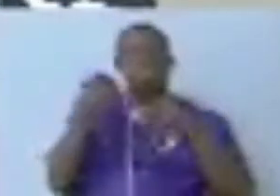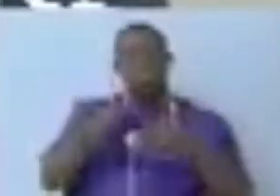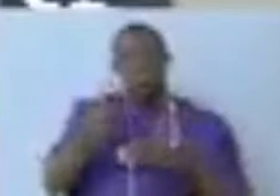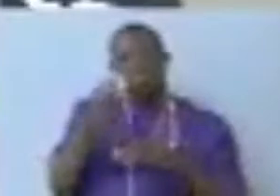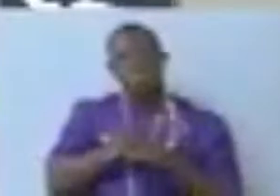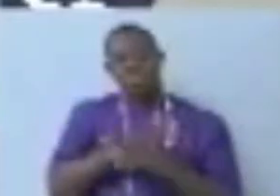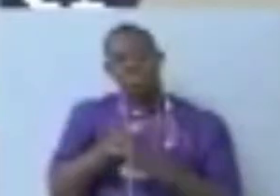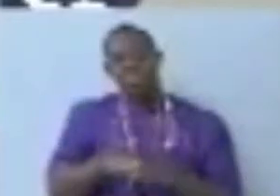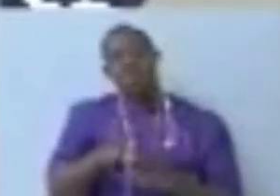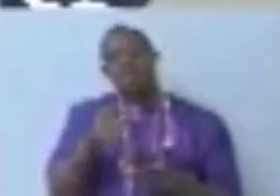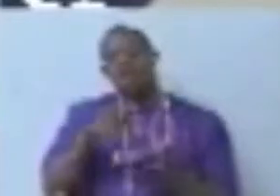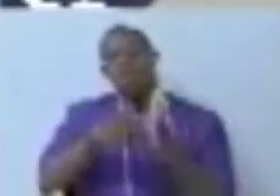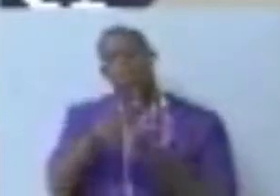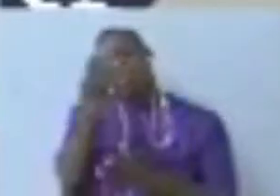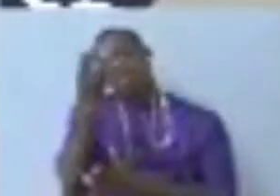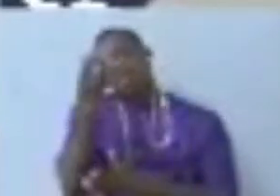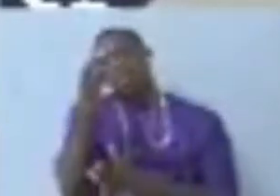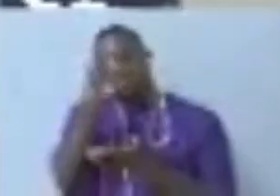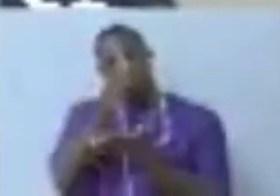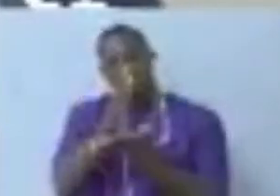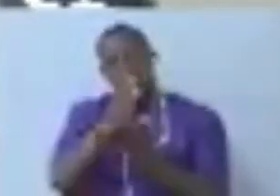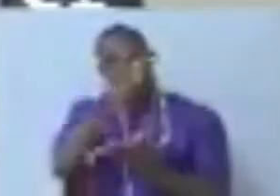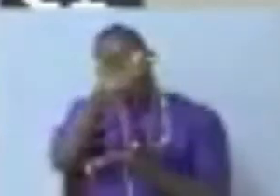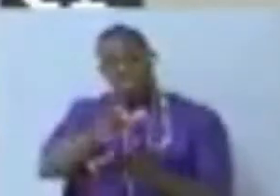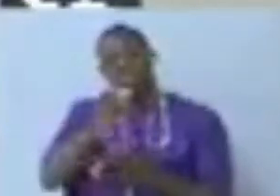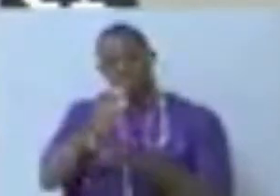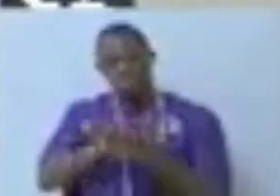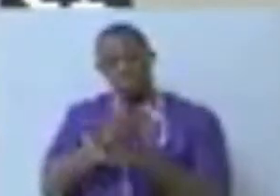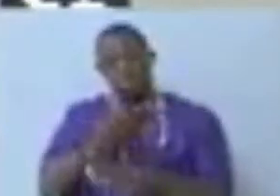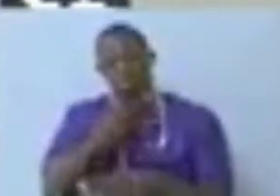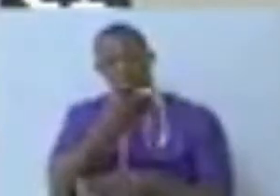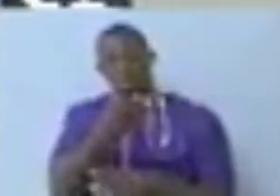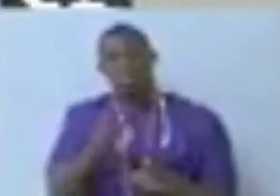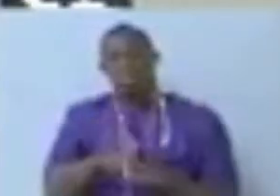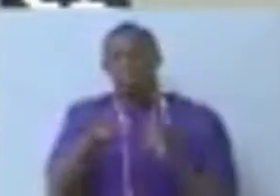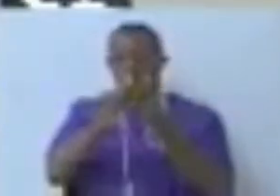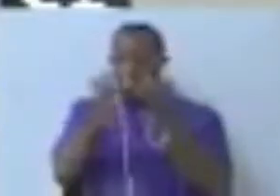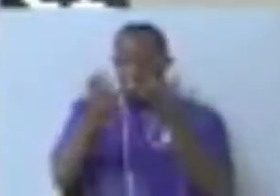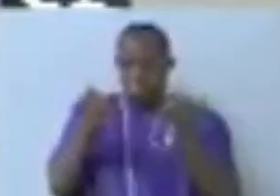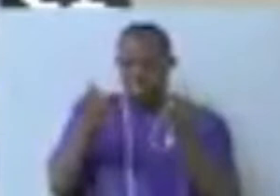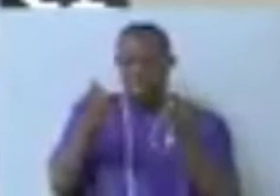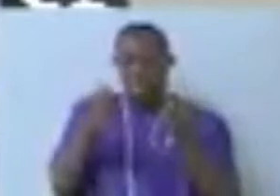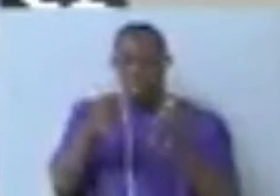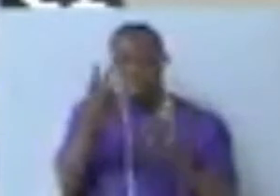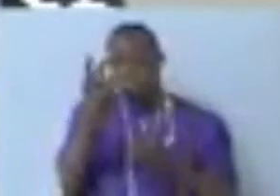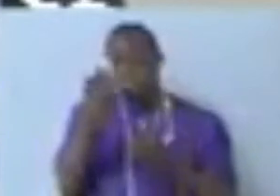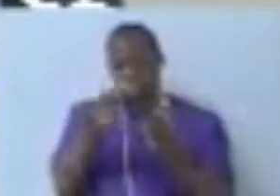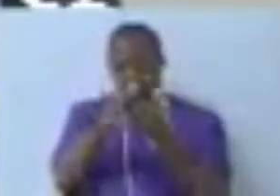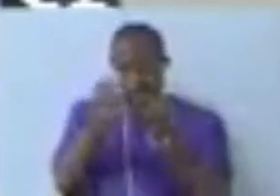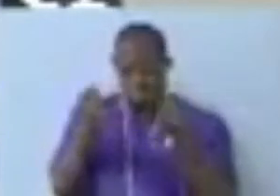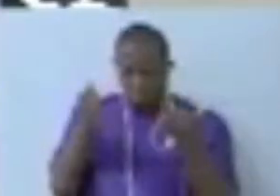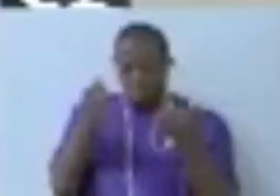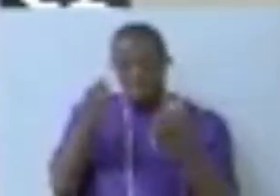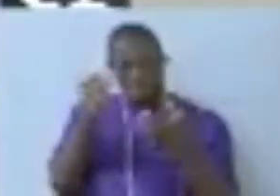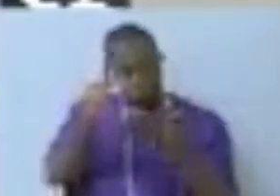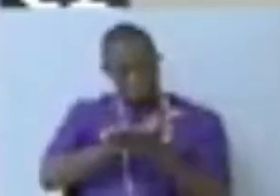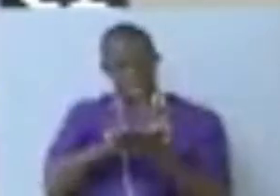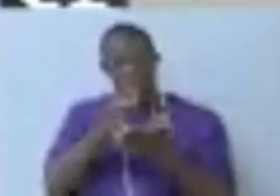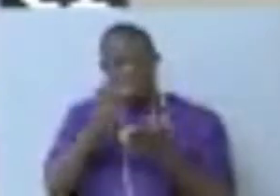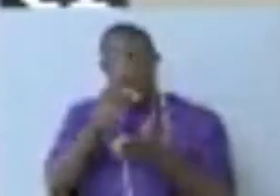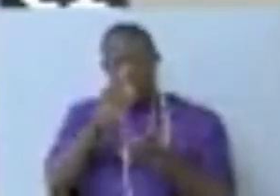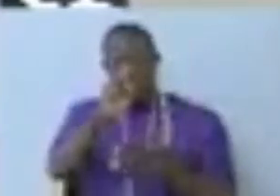I mean 3 witnesses. 3, You have newspaper articles, 2 newspapers saying that you were